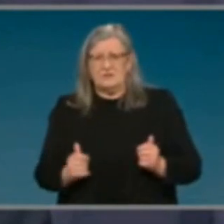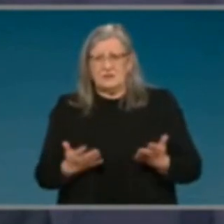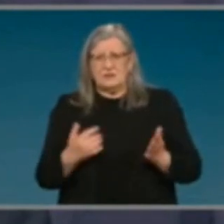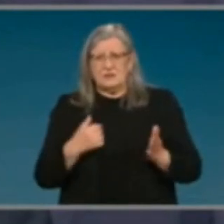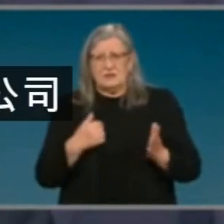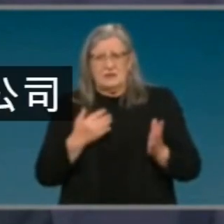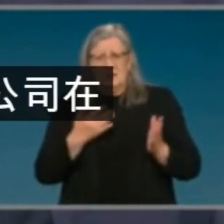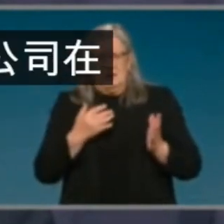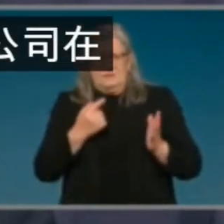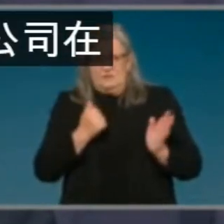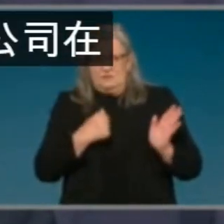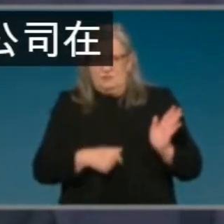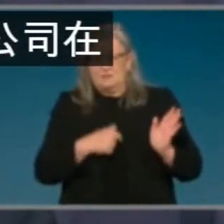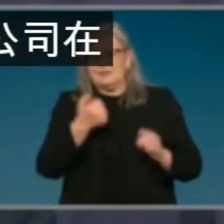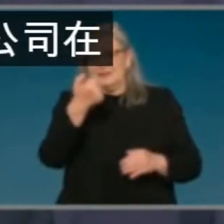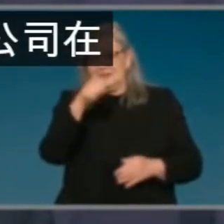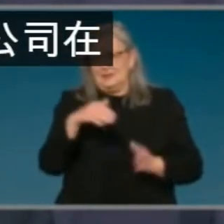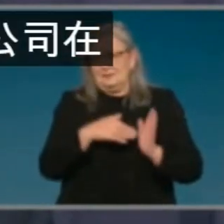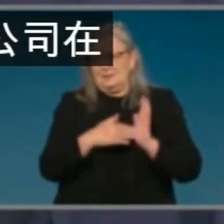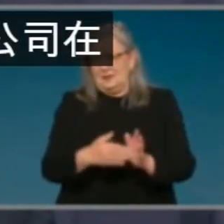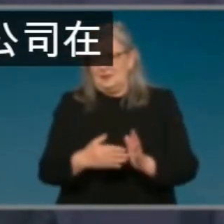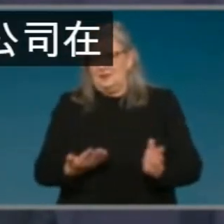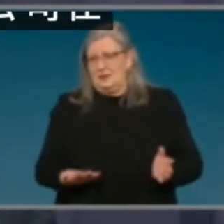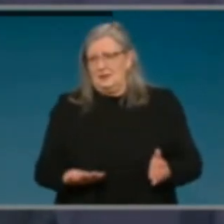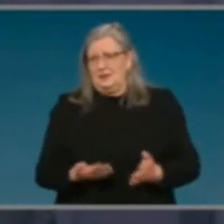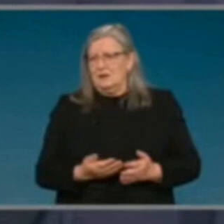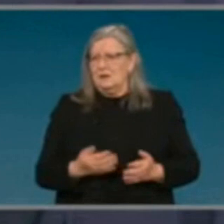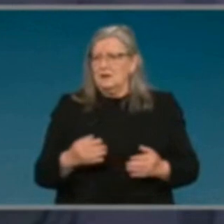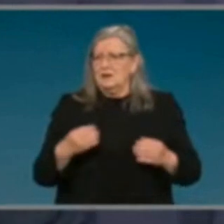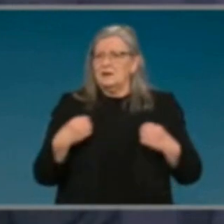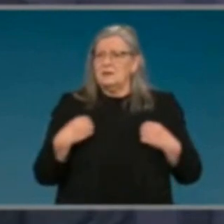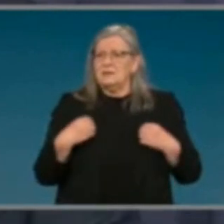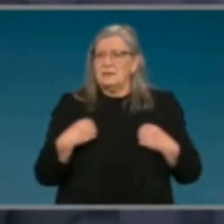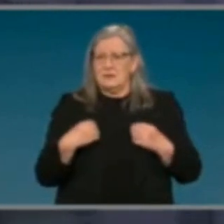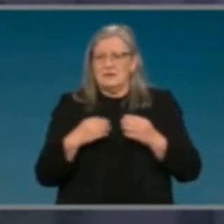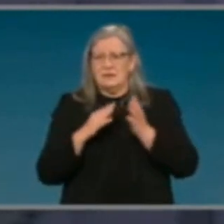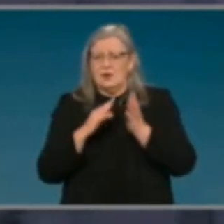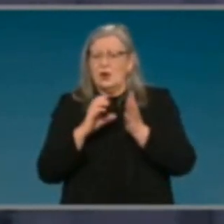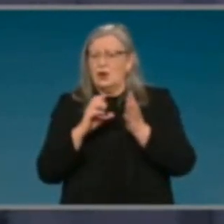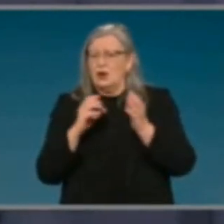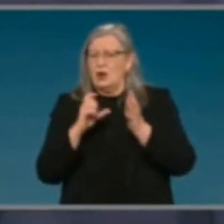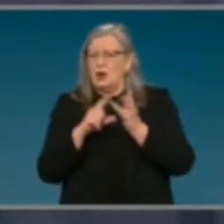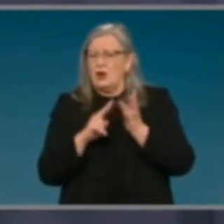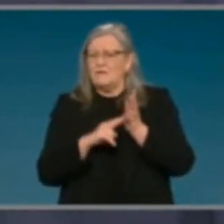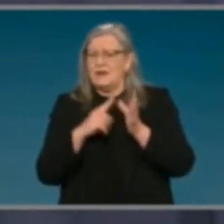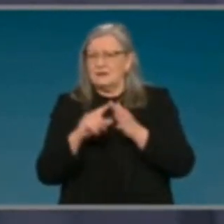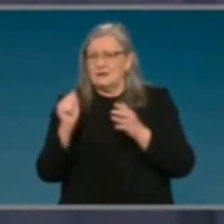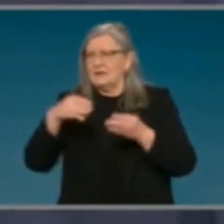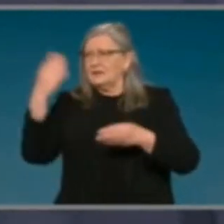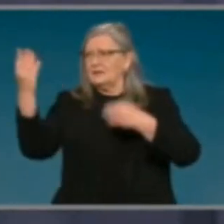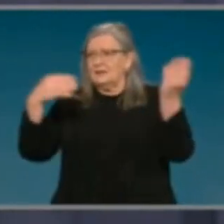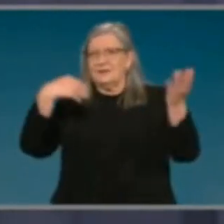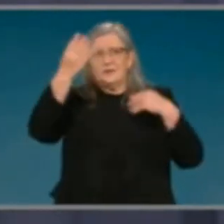through COVAX, which is providing vaccines internationally. And then, of course, my understanding is there's been strong supply to South